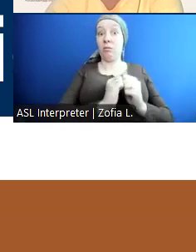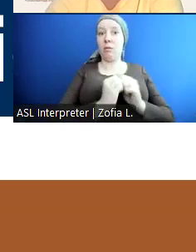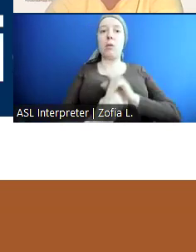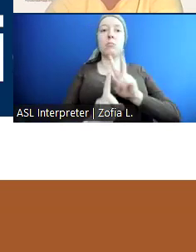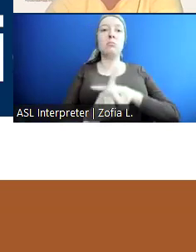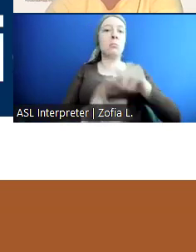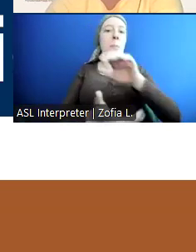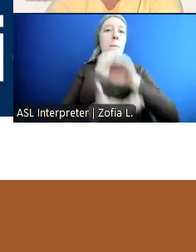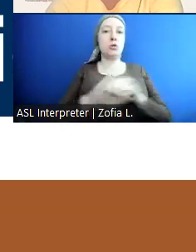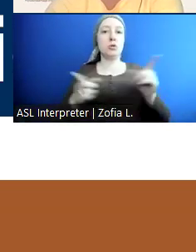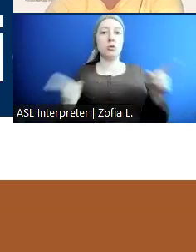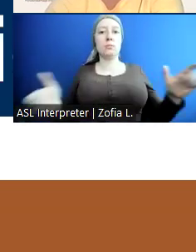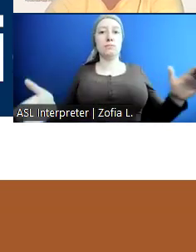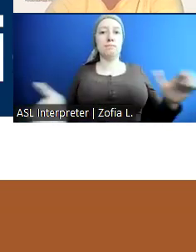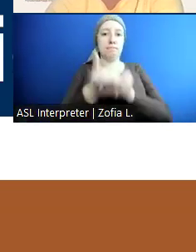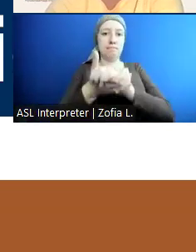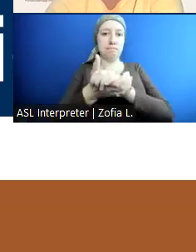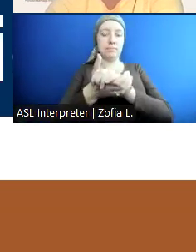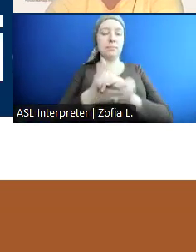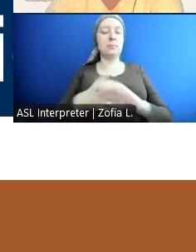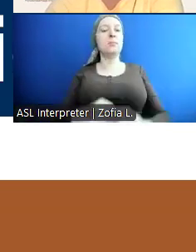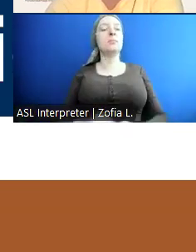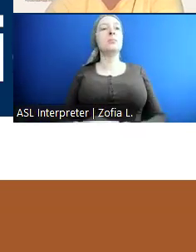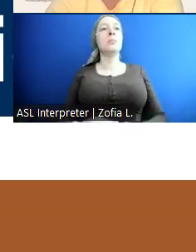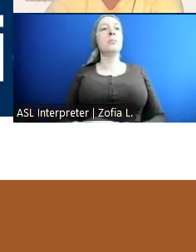marriage. There's certainly,